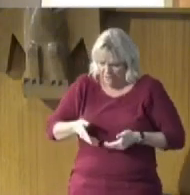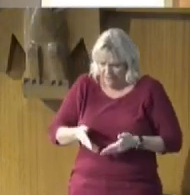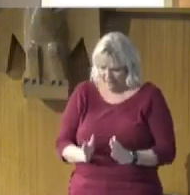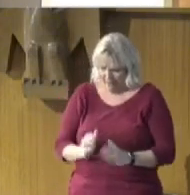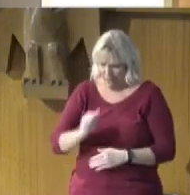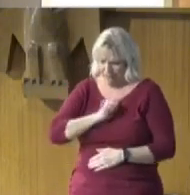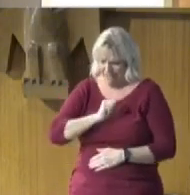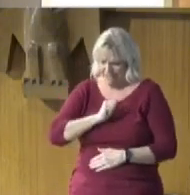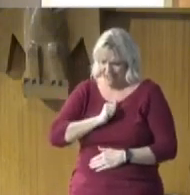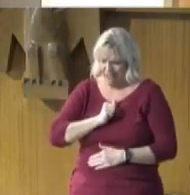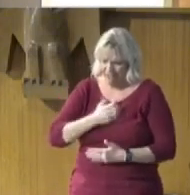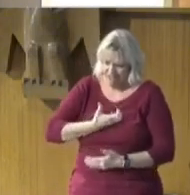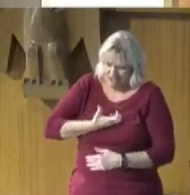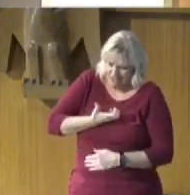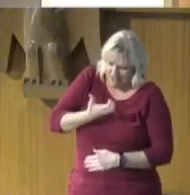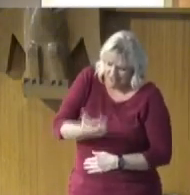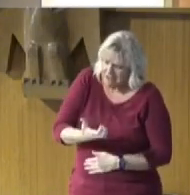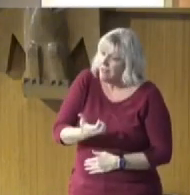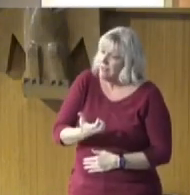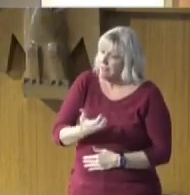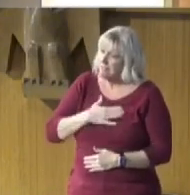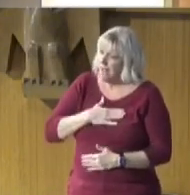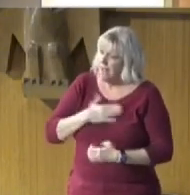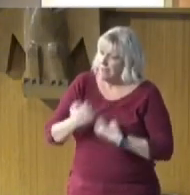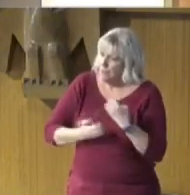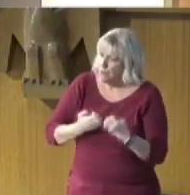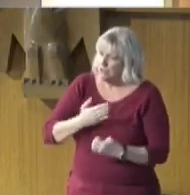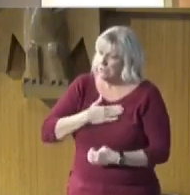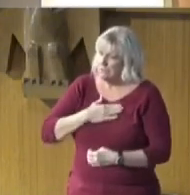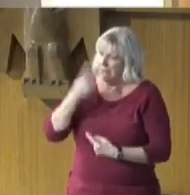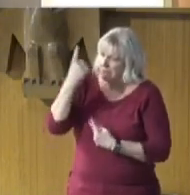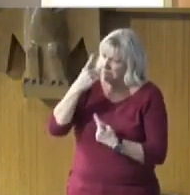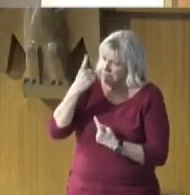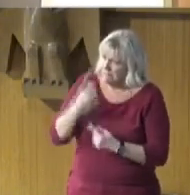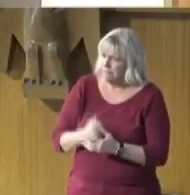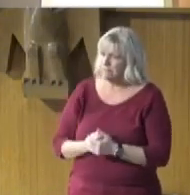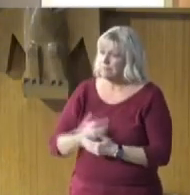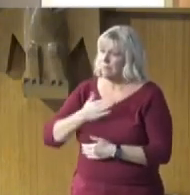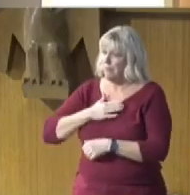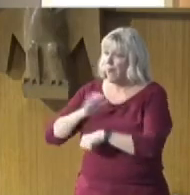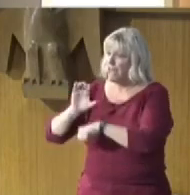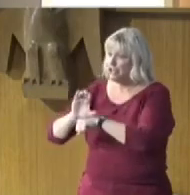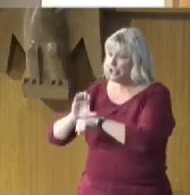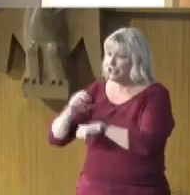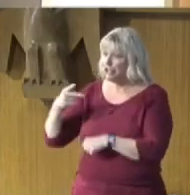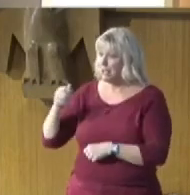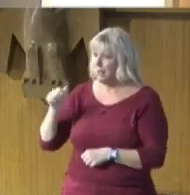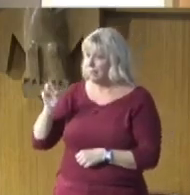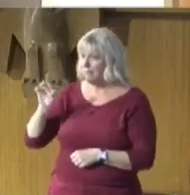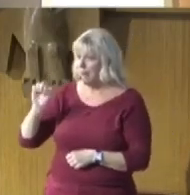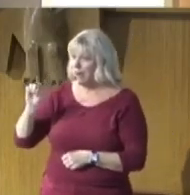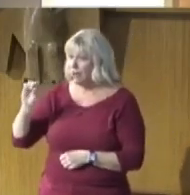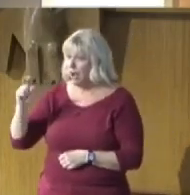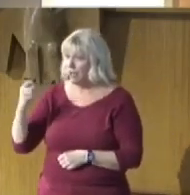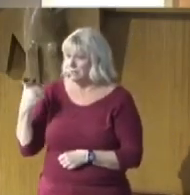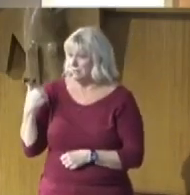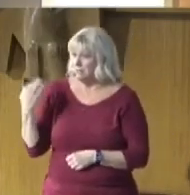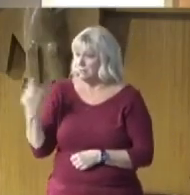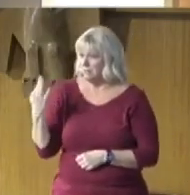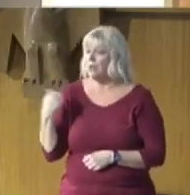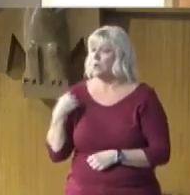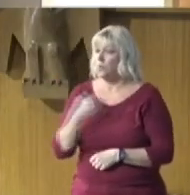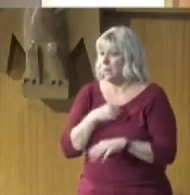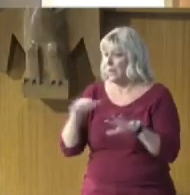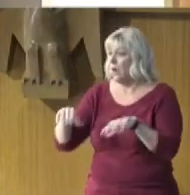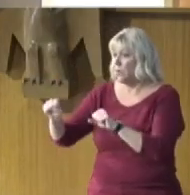feelings and who you are. At my church, Paradox, on Friday, we held an event similar to this. We called it Grieving